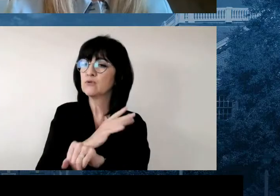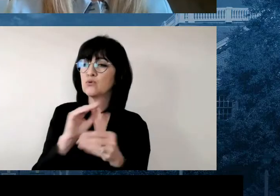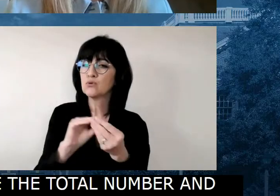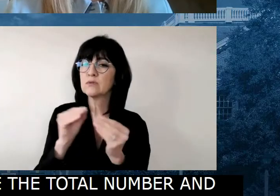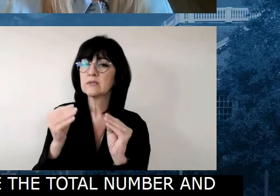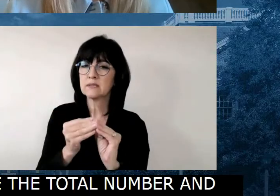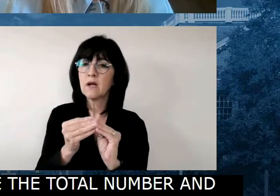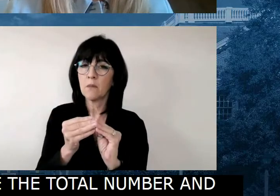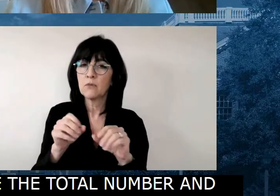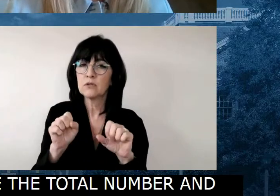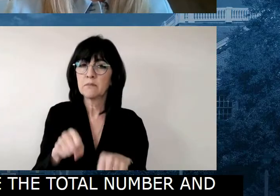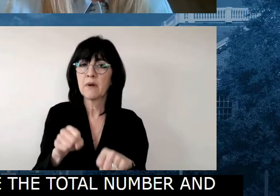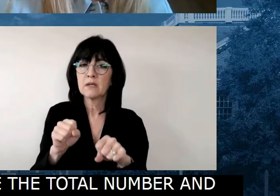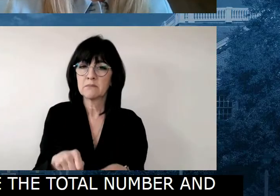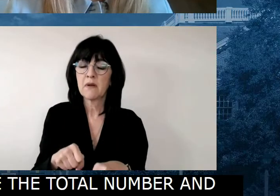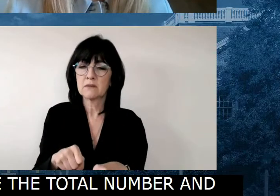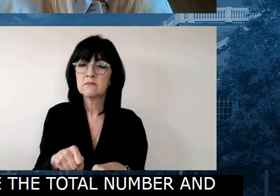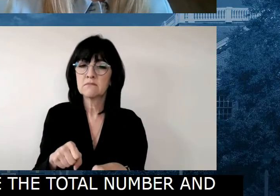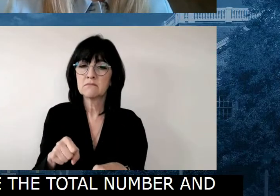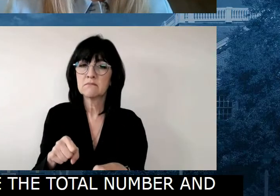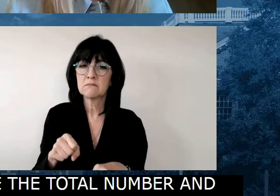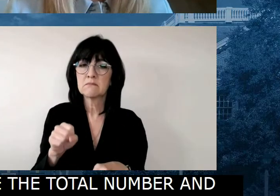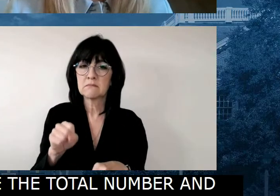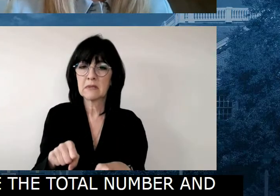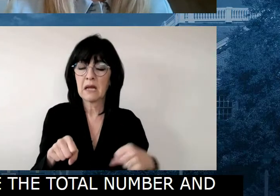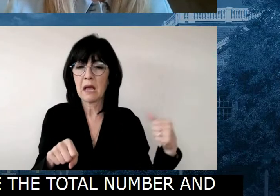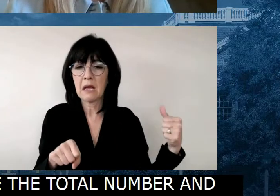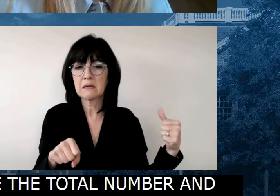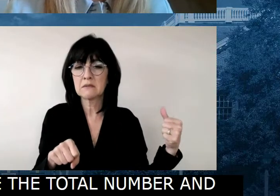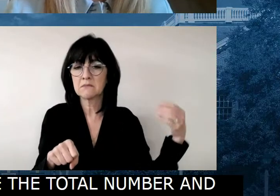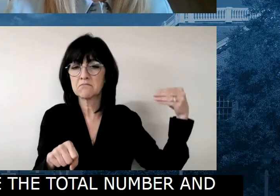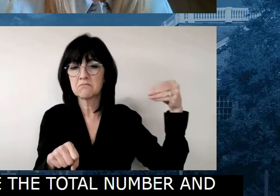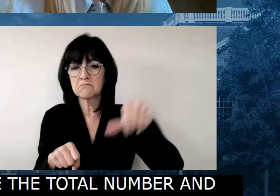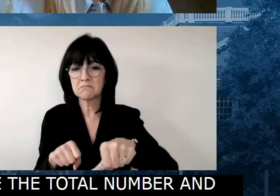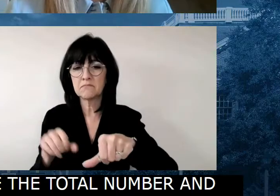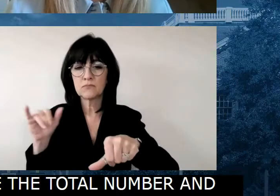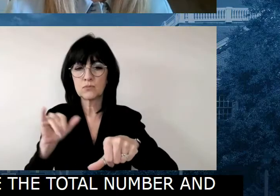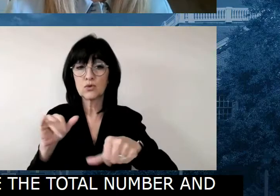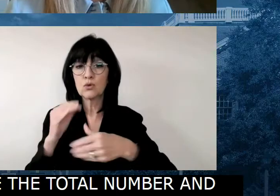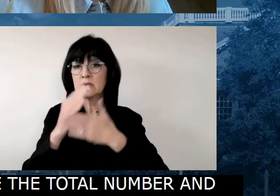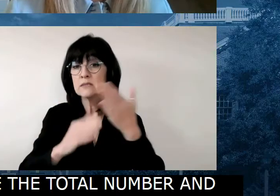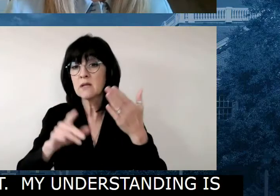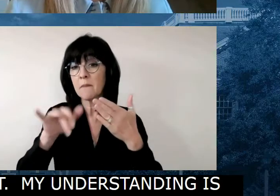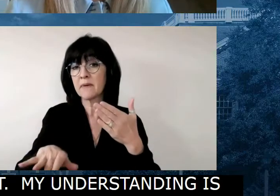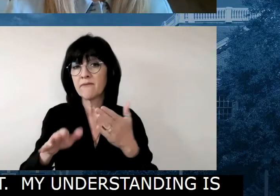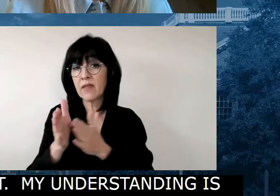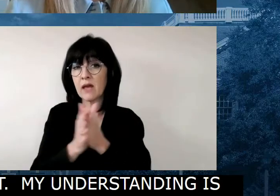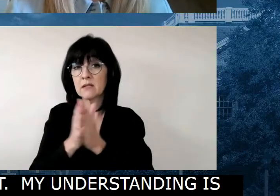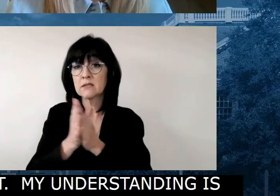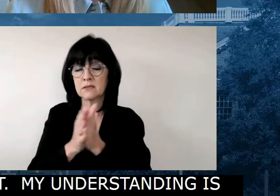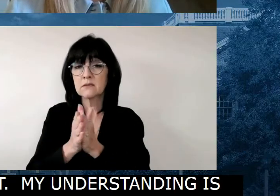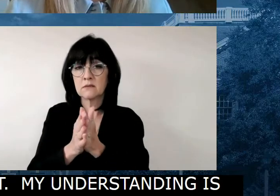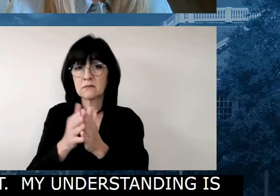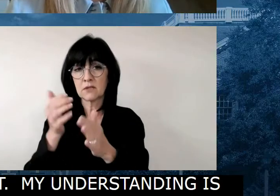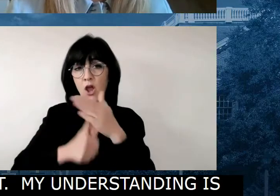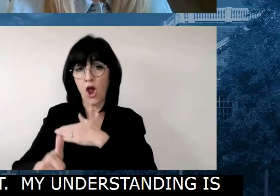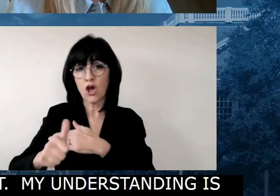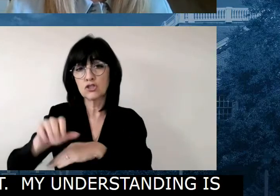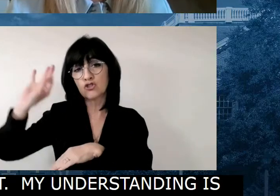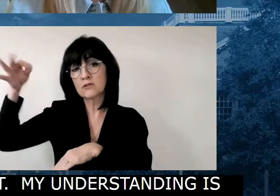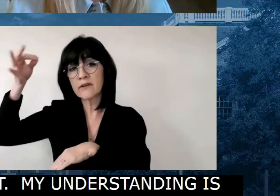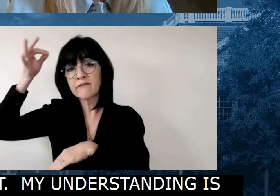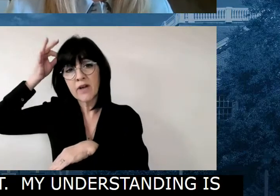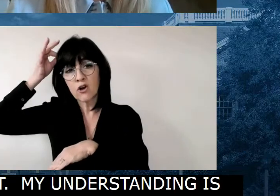understanding is the federal money is that these incentives qualify under that. We